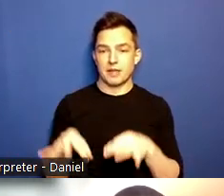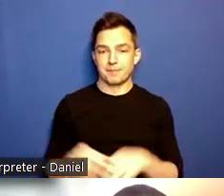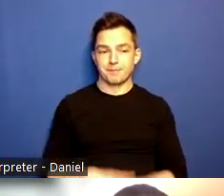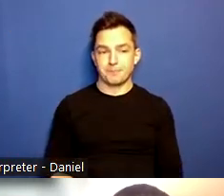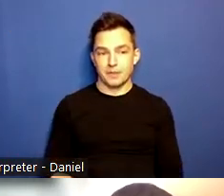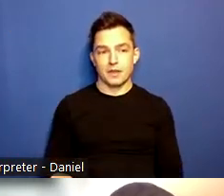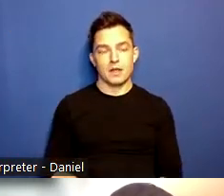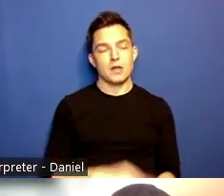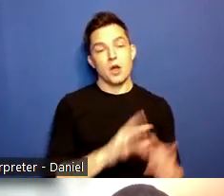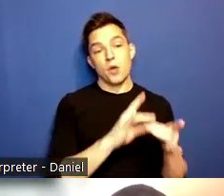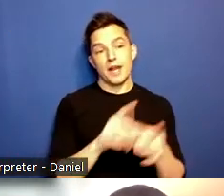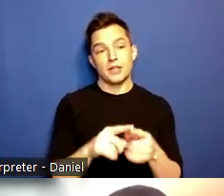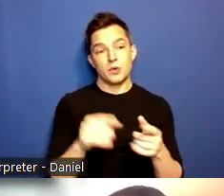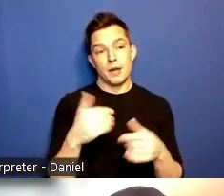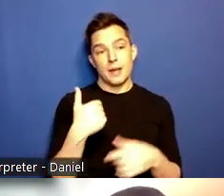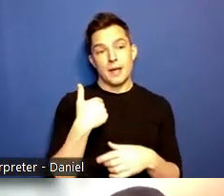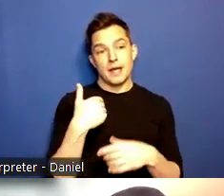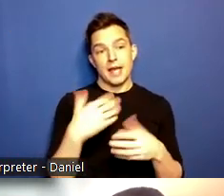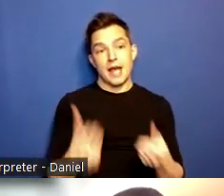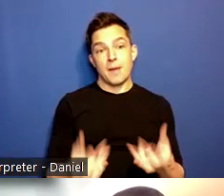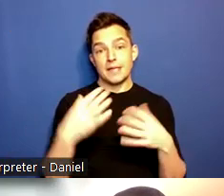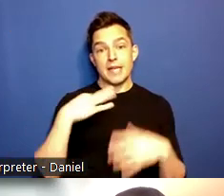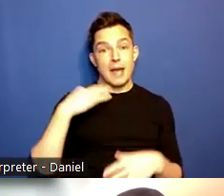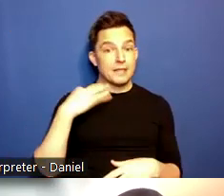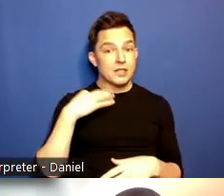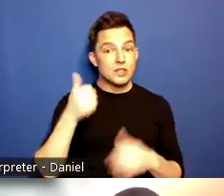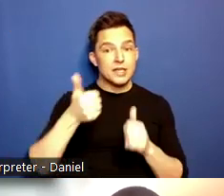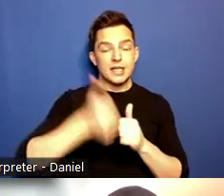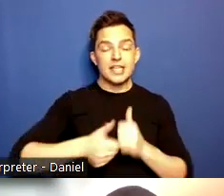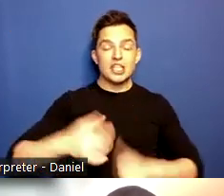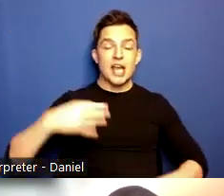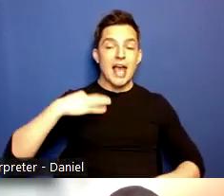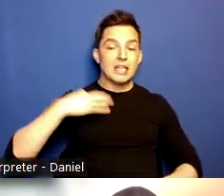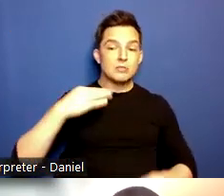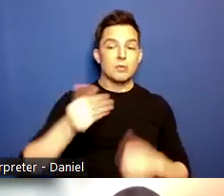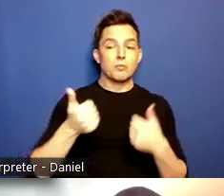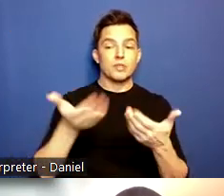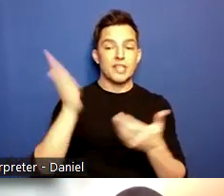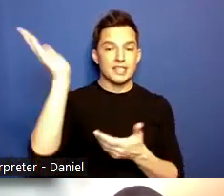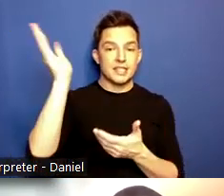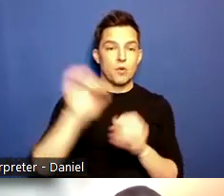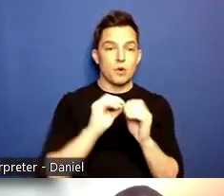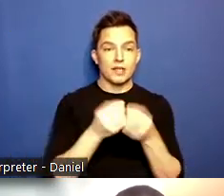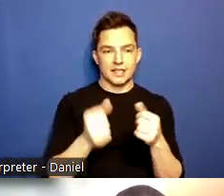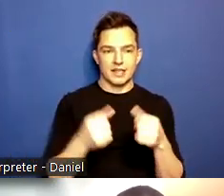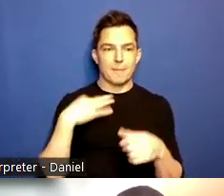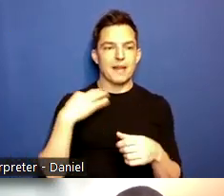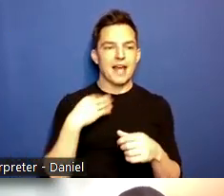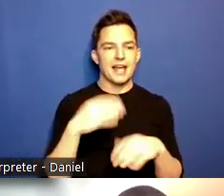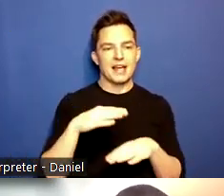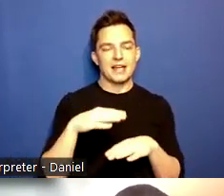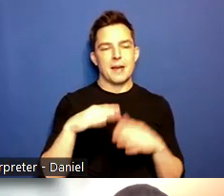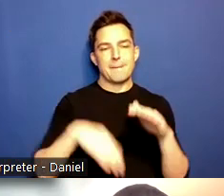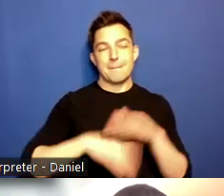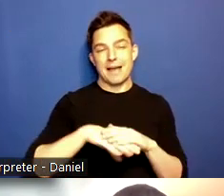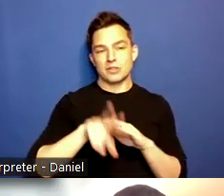In terms of number of applications, each eligible presenting organization can apply for a maximum of 2 special